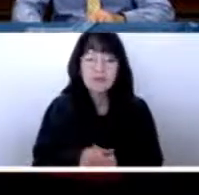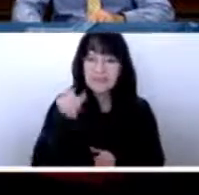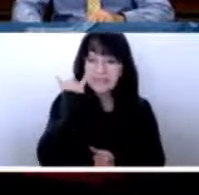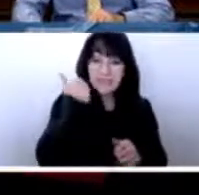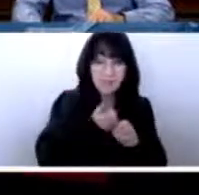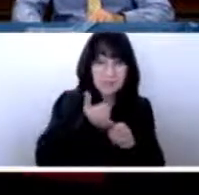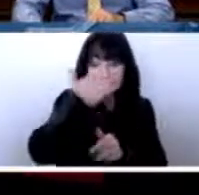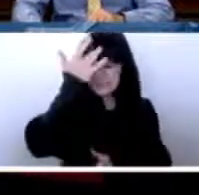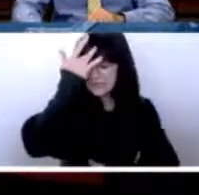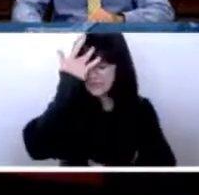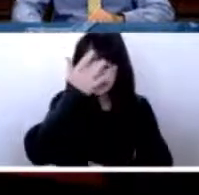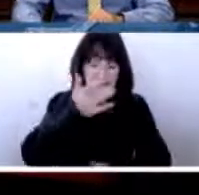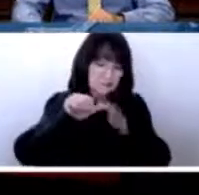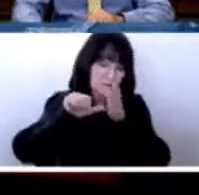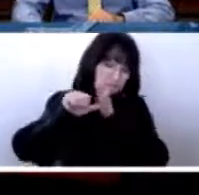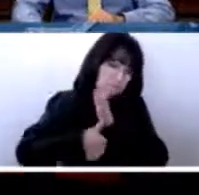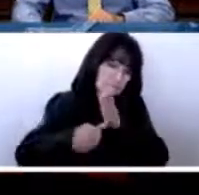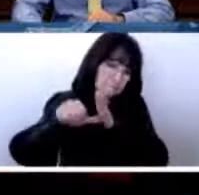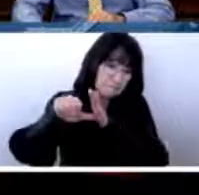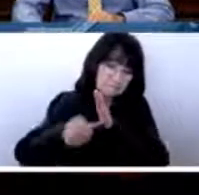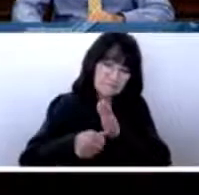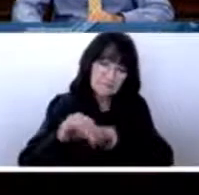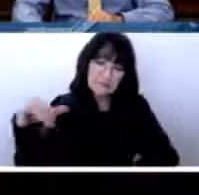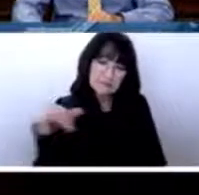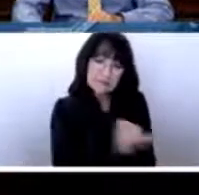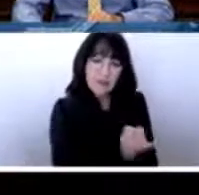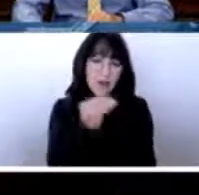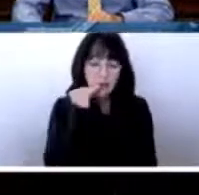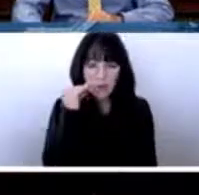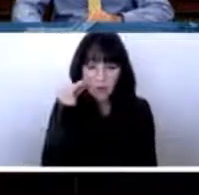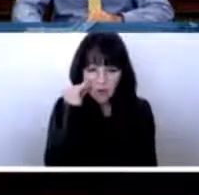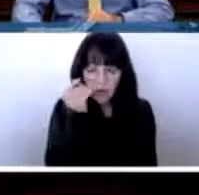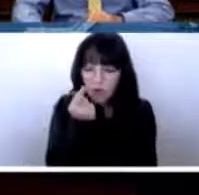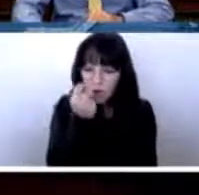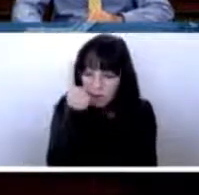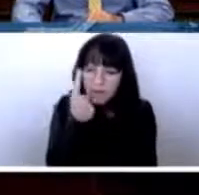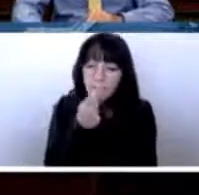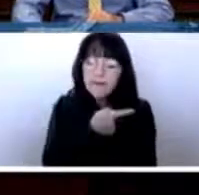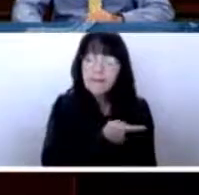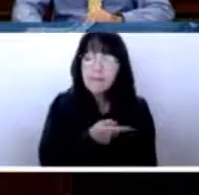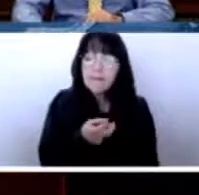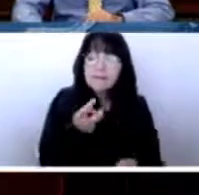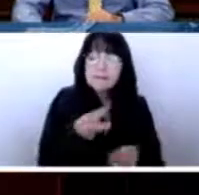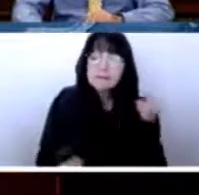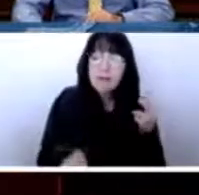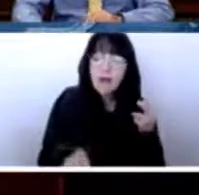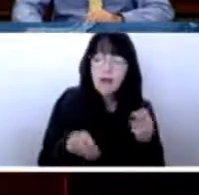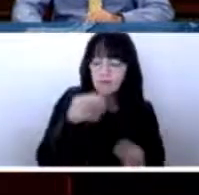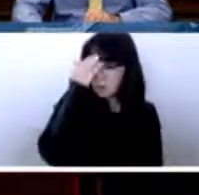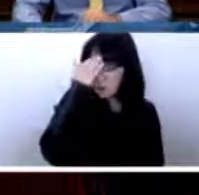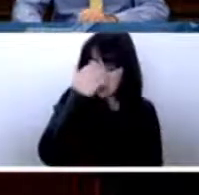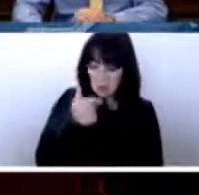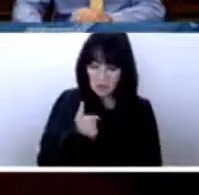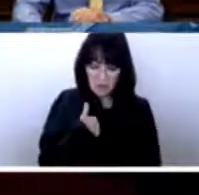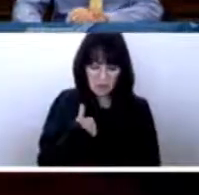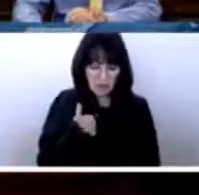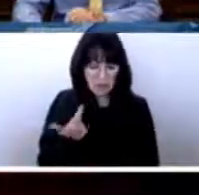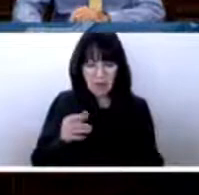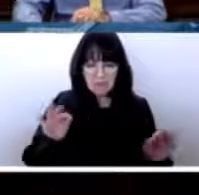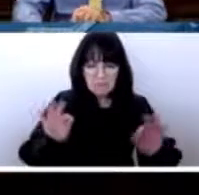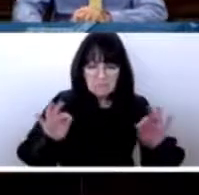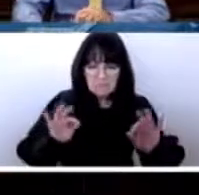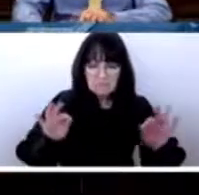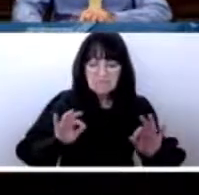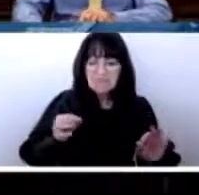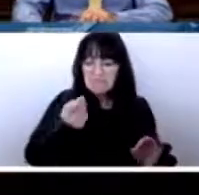when you're sick. I know sometimes it's difficult to determine whether or not you're sick enough to have COVID,